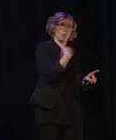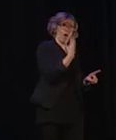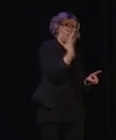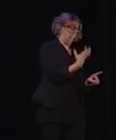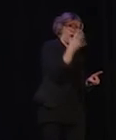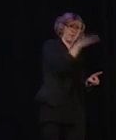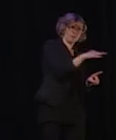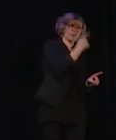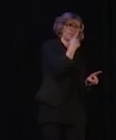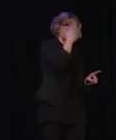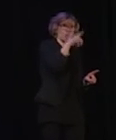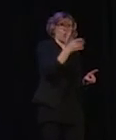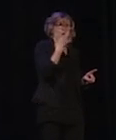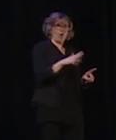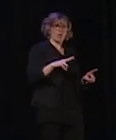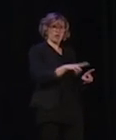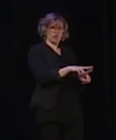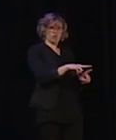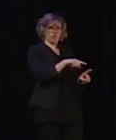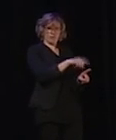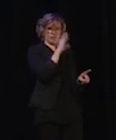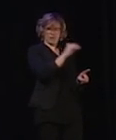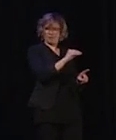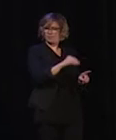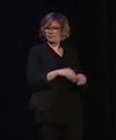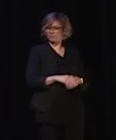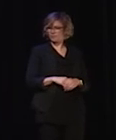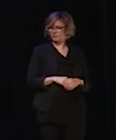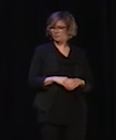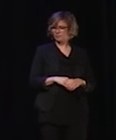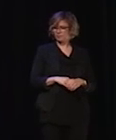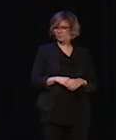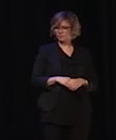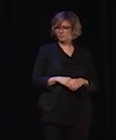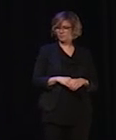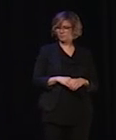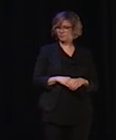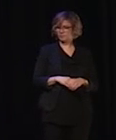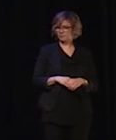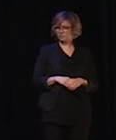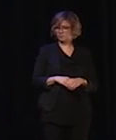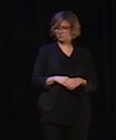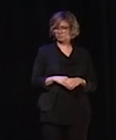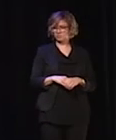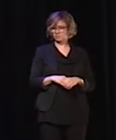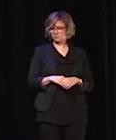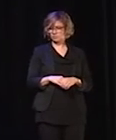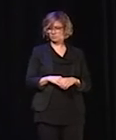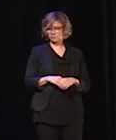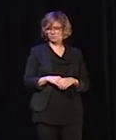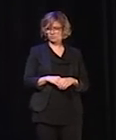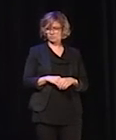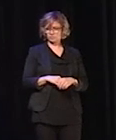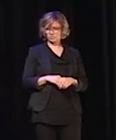But then you get something, oh, sorry, I'll show you this. What about this one instead? There you go. So you're looking at the glacier climber in that, and